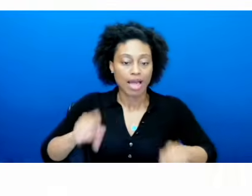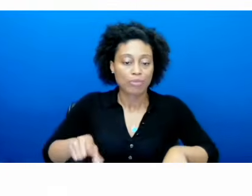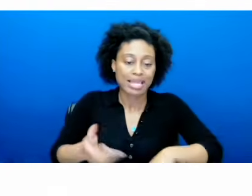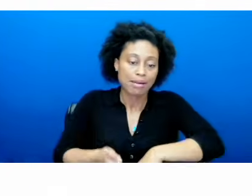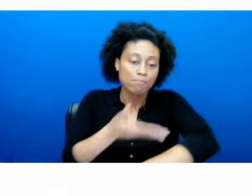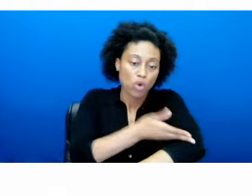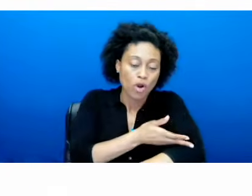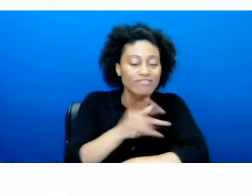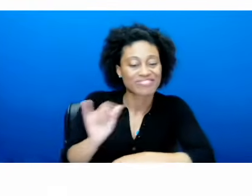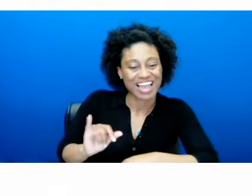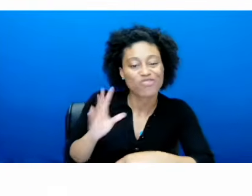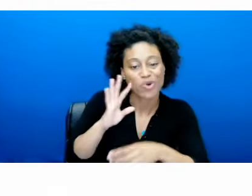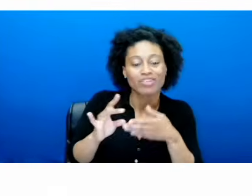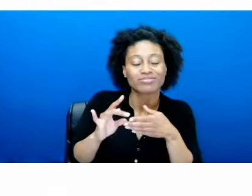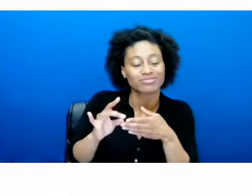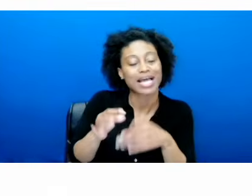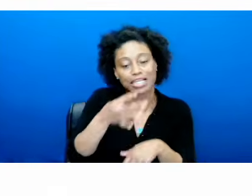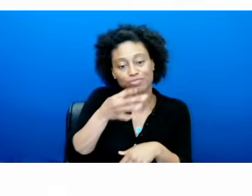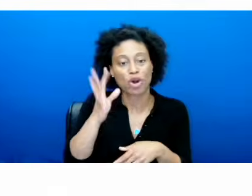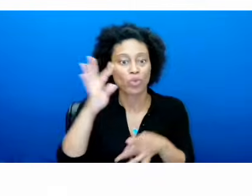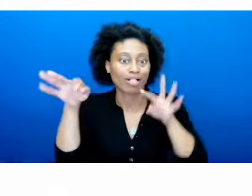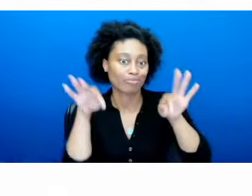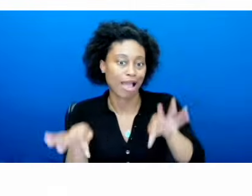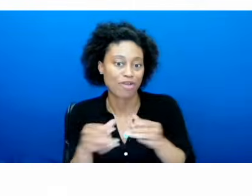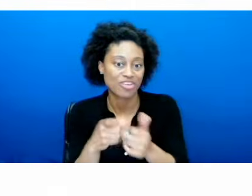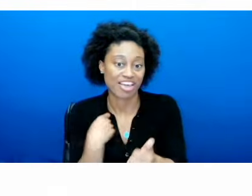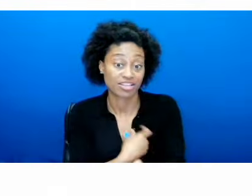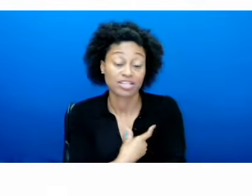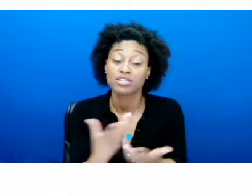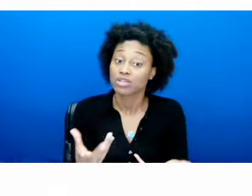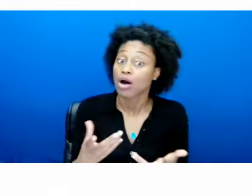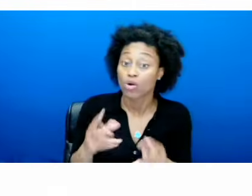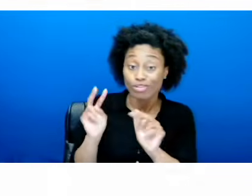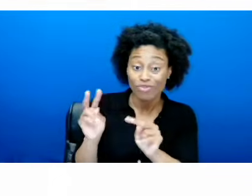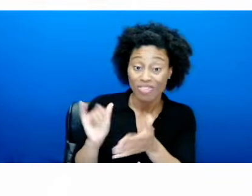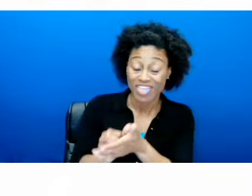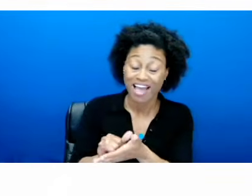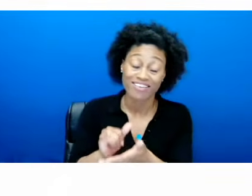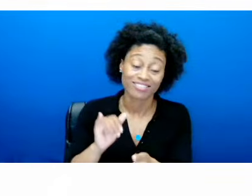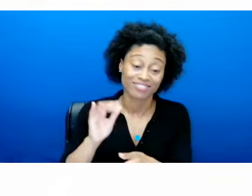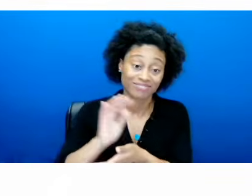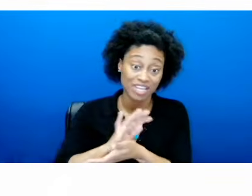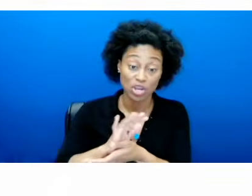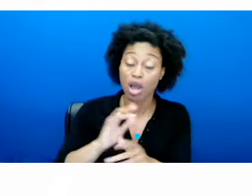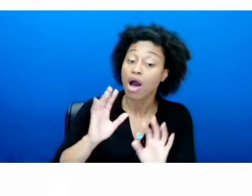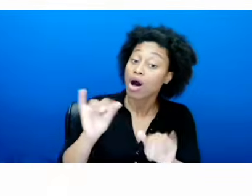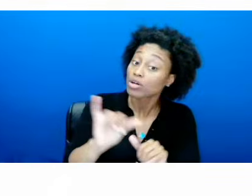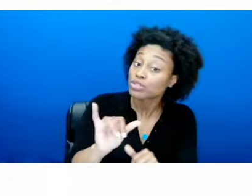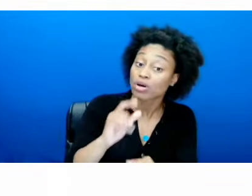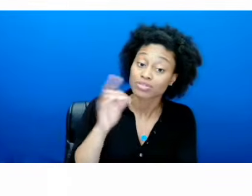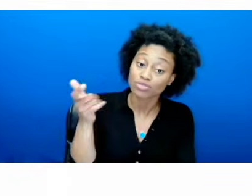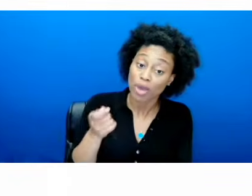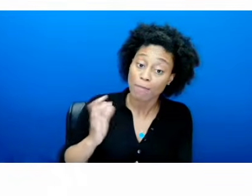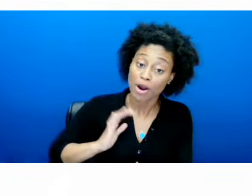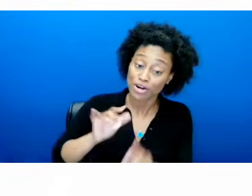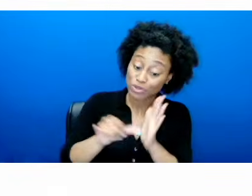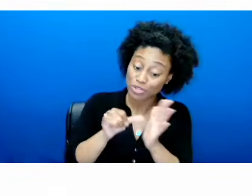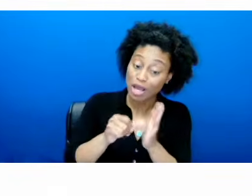come out as well. So just make sure you are subscribed to our YouTube channel, so that you don't miss any of that future